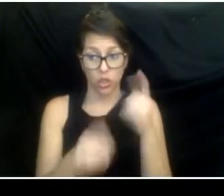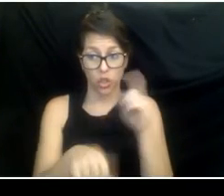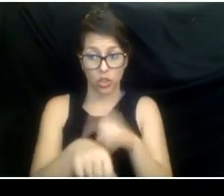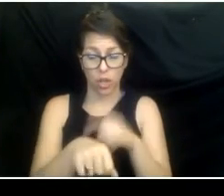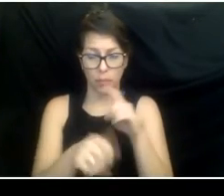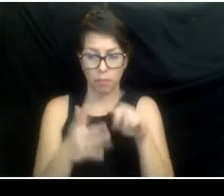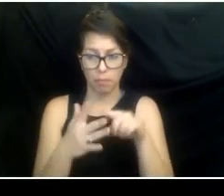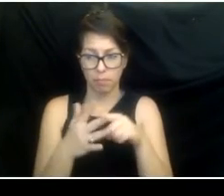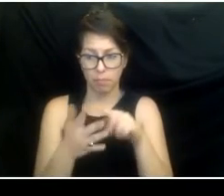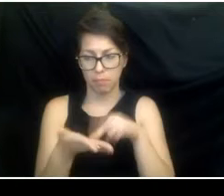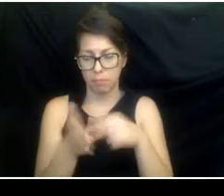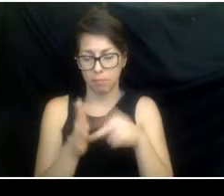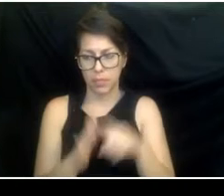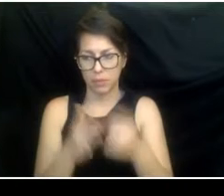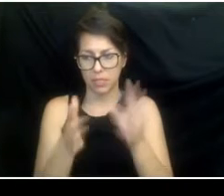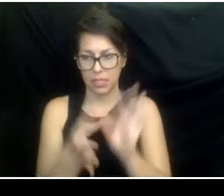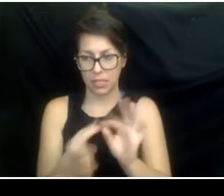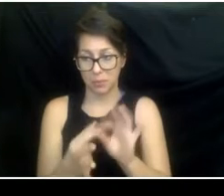you can